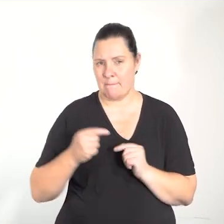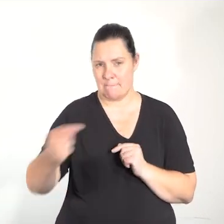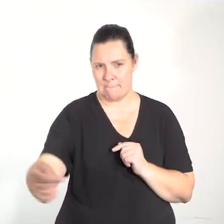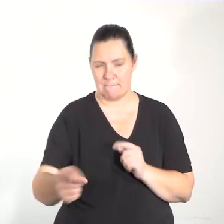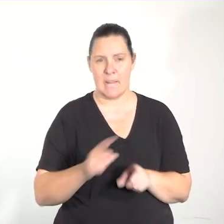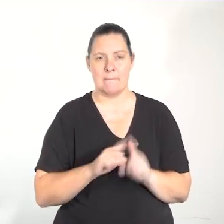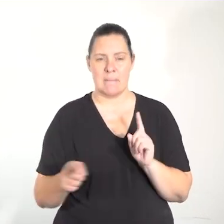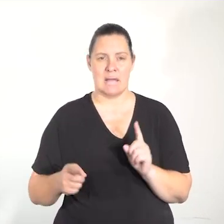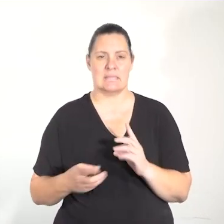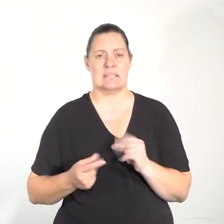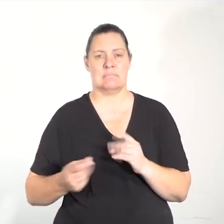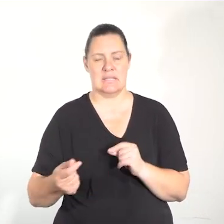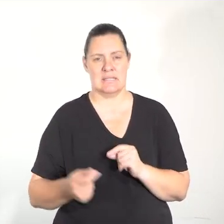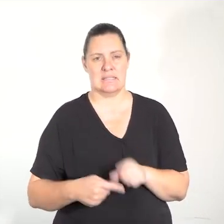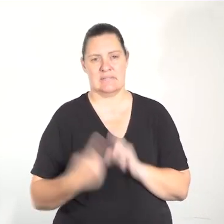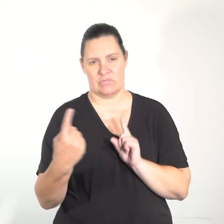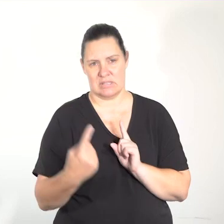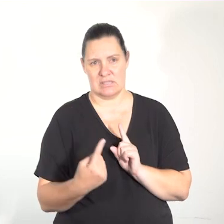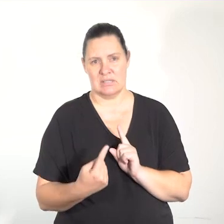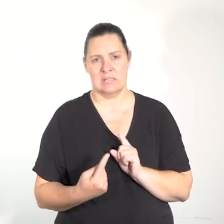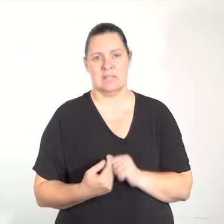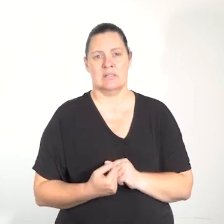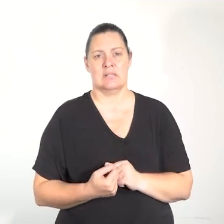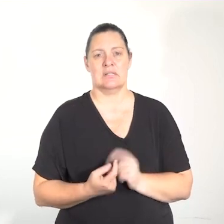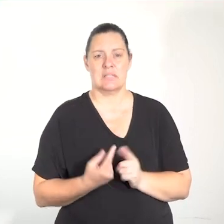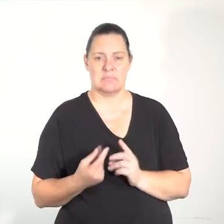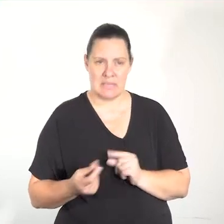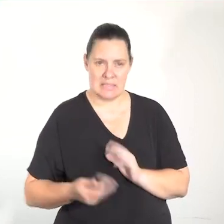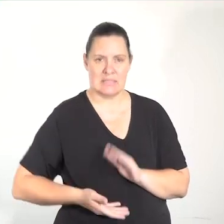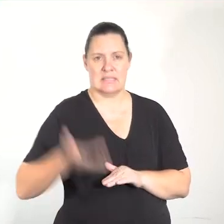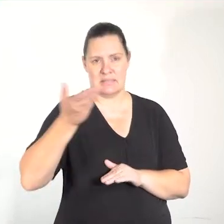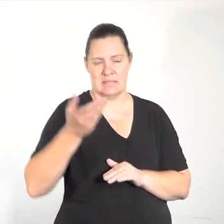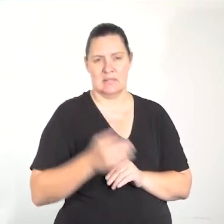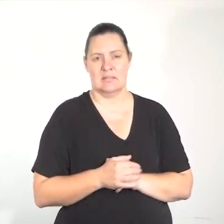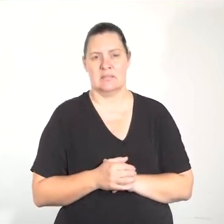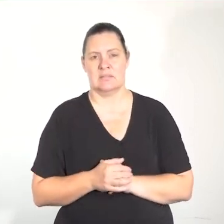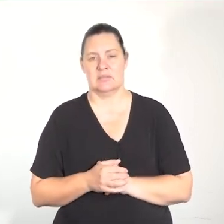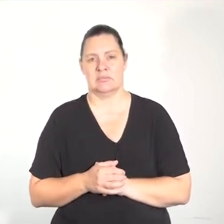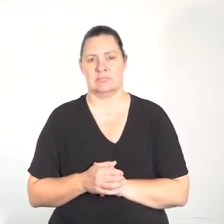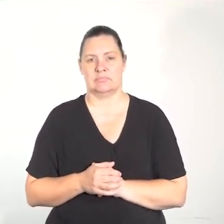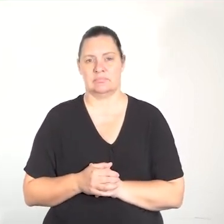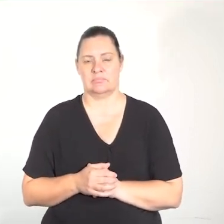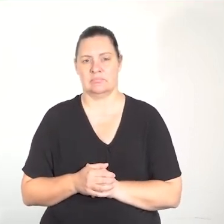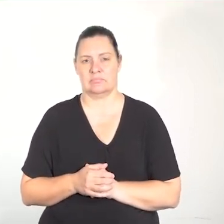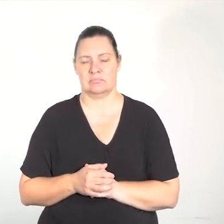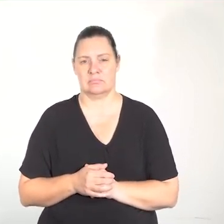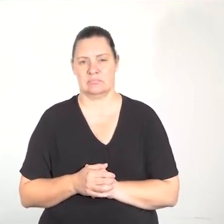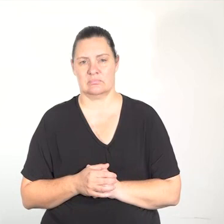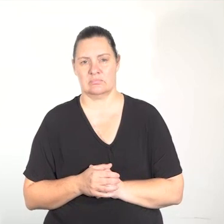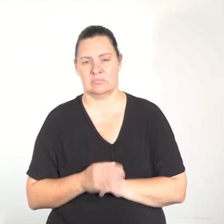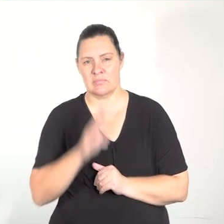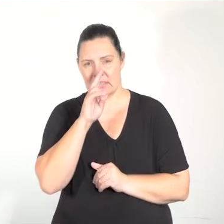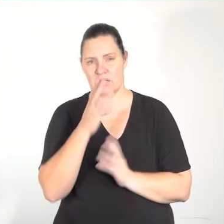but now the speed is different. What happened to the speed? The speed has increased. So let's look at how we are going to